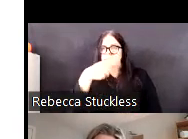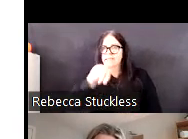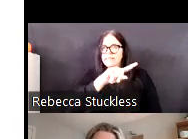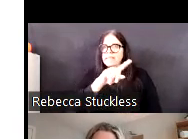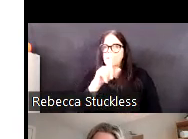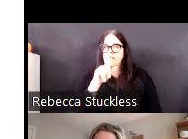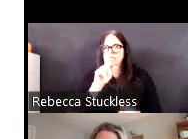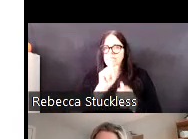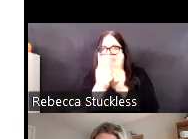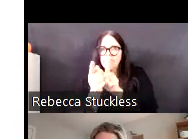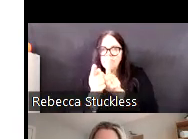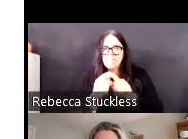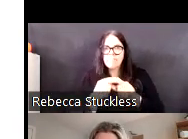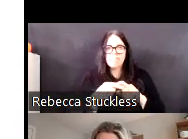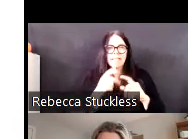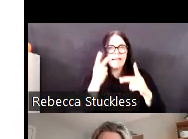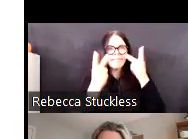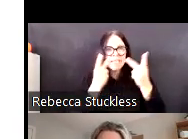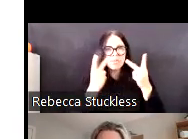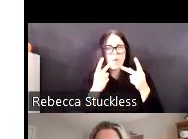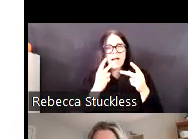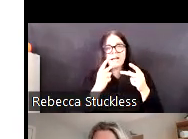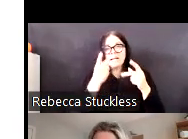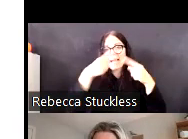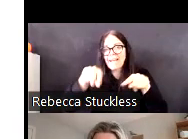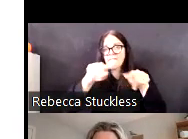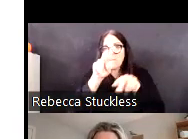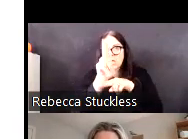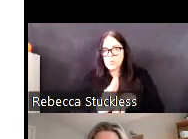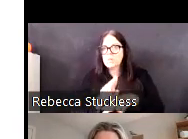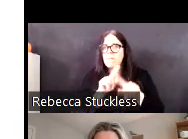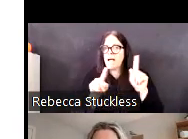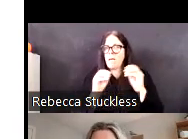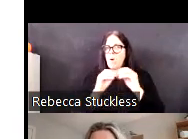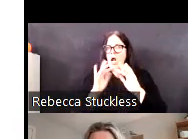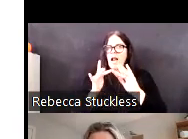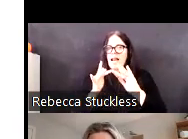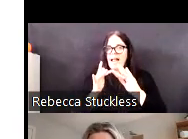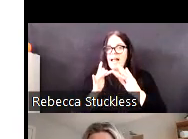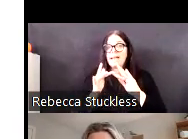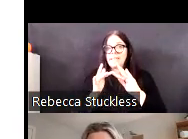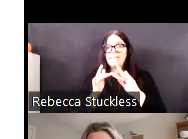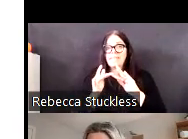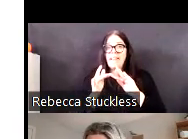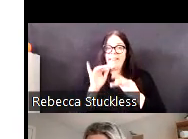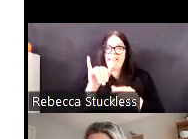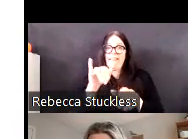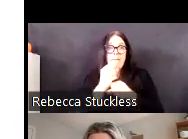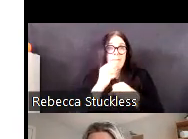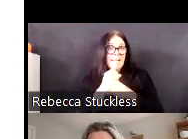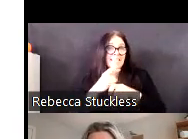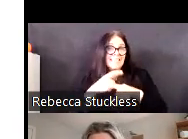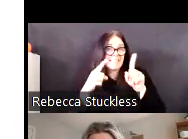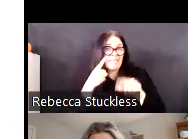of shift, visual look of what everybody is used to, but in a bit more online environment, was making a difference for those